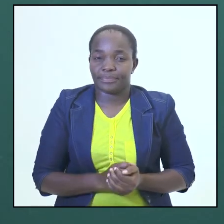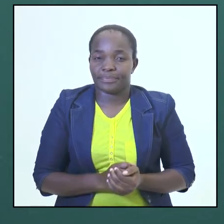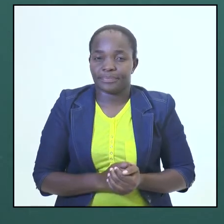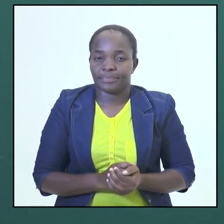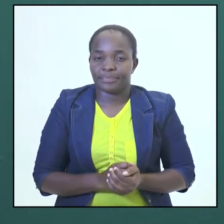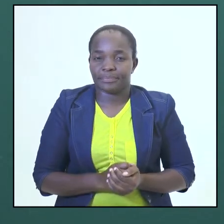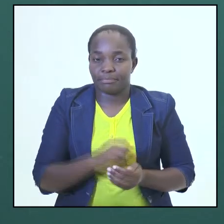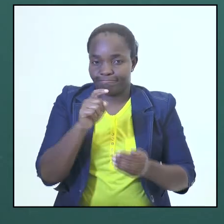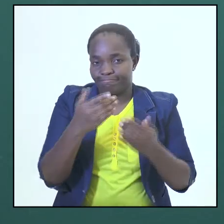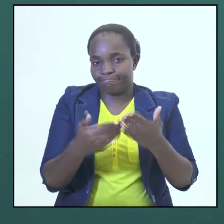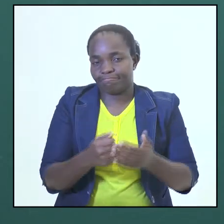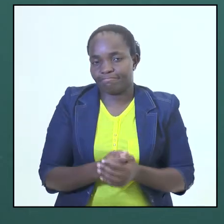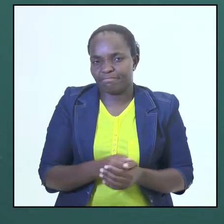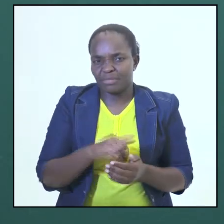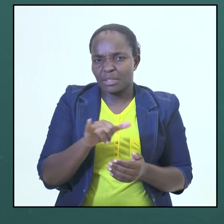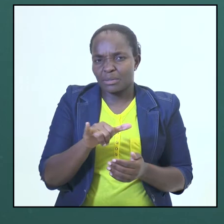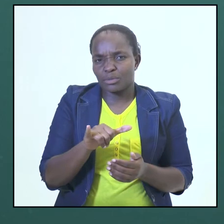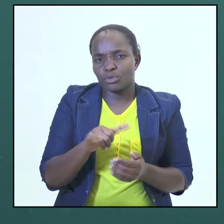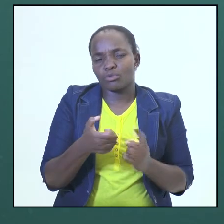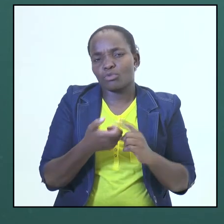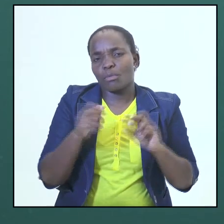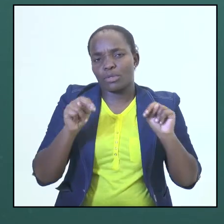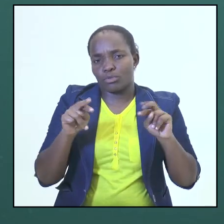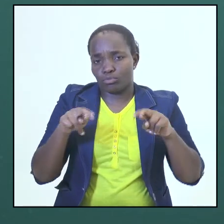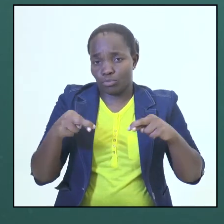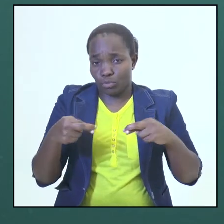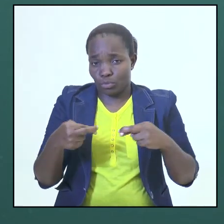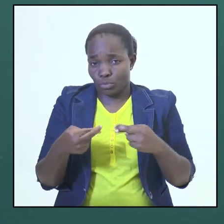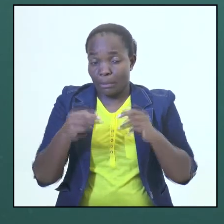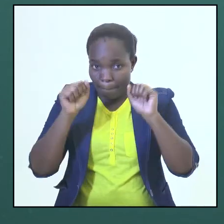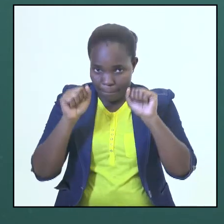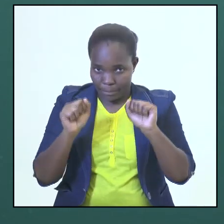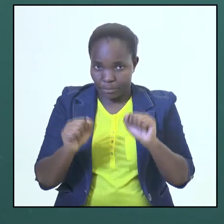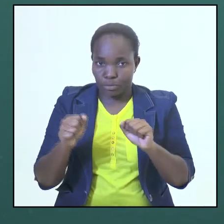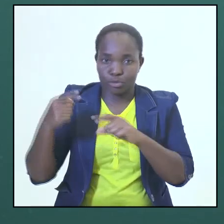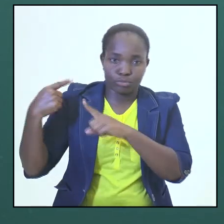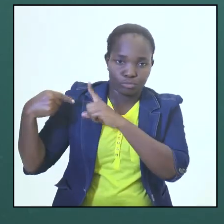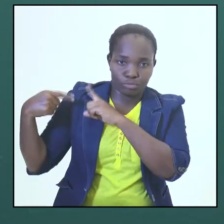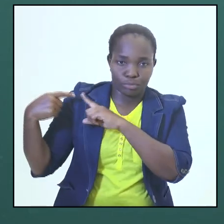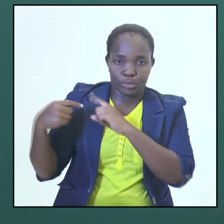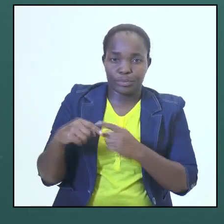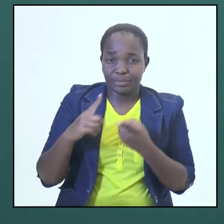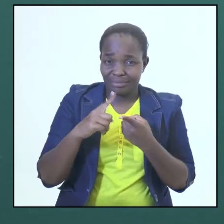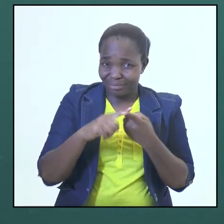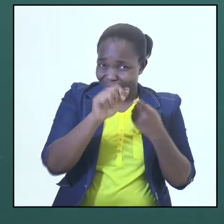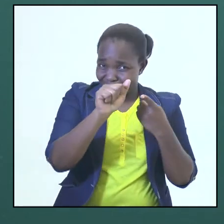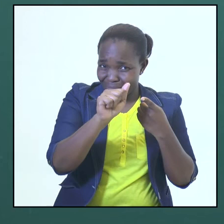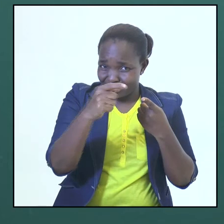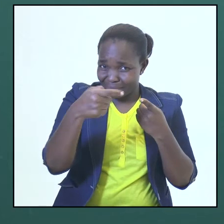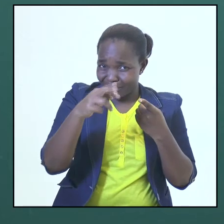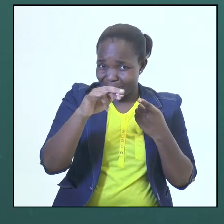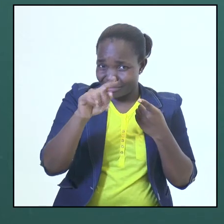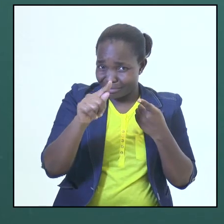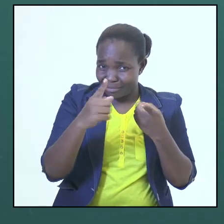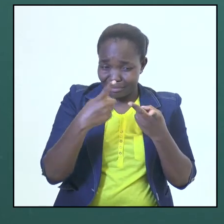question. Which one of the natural resources can be recycled? Is it A,